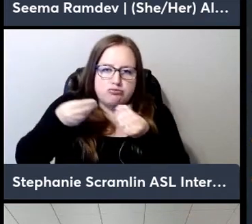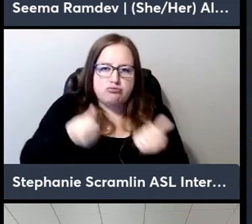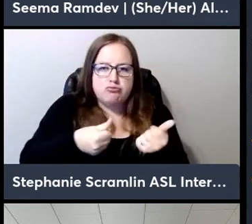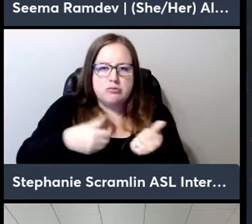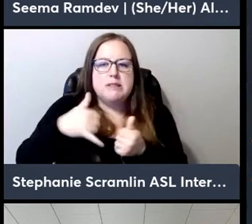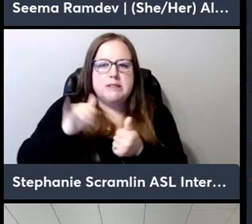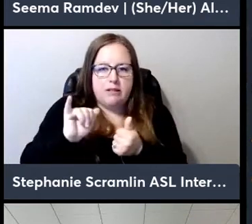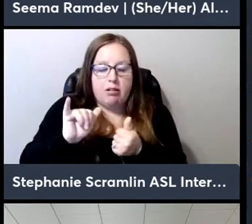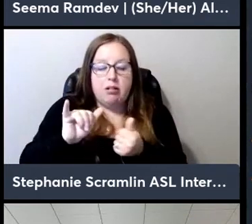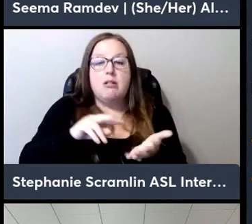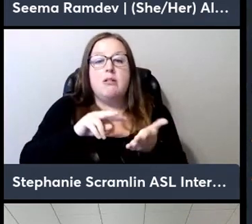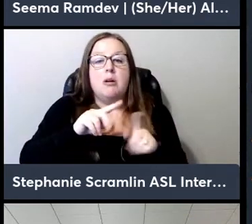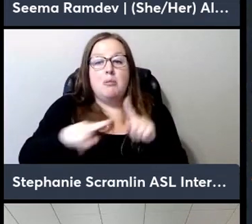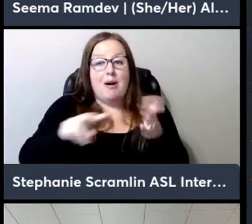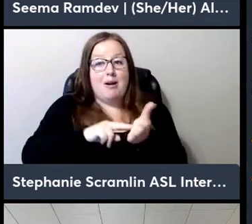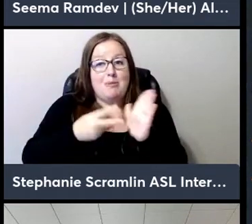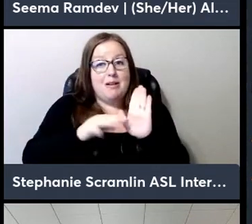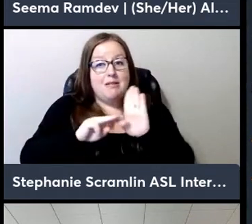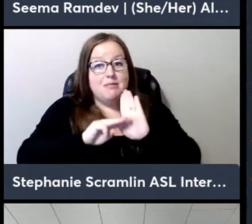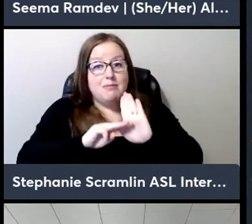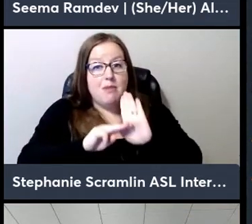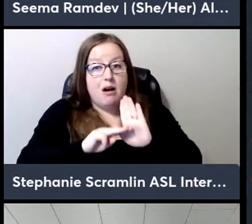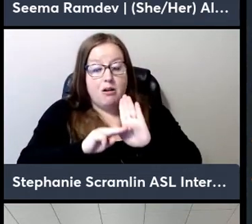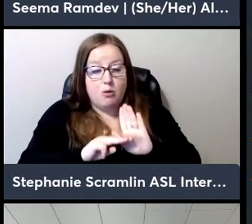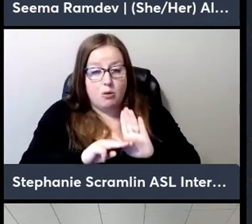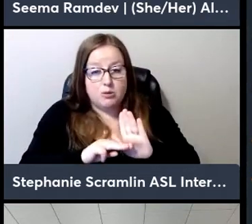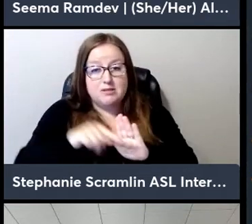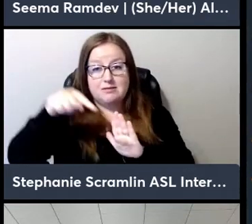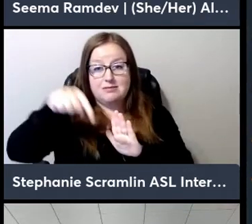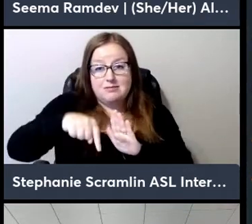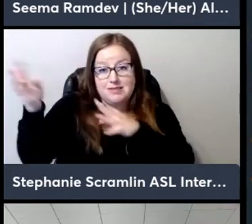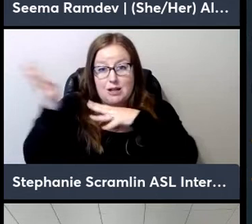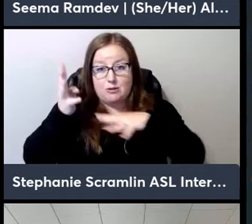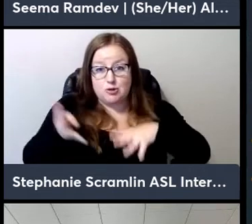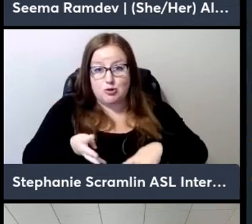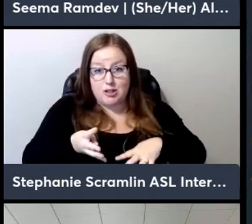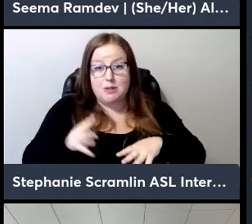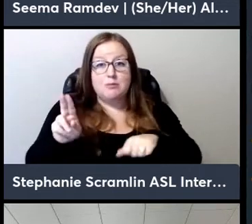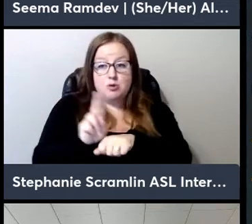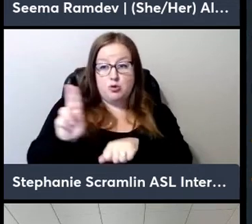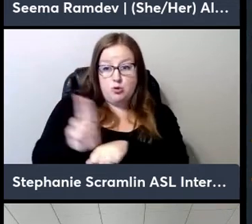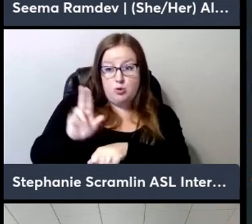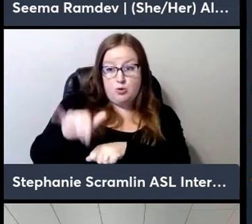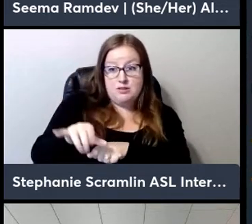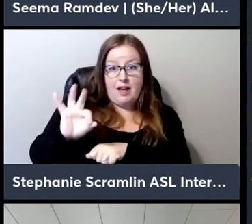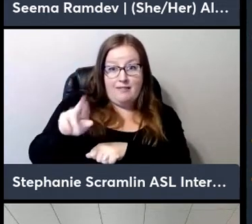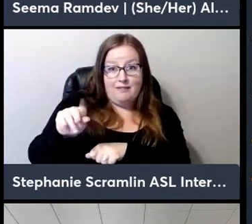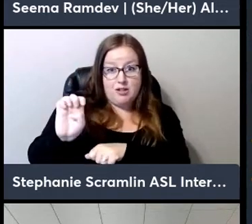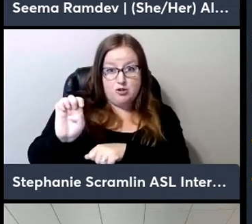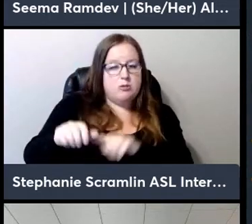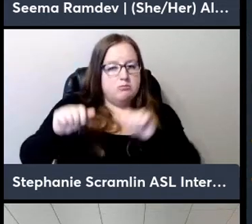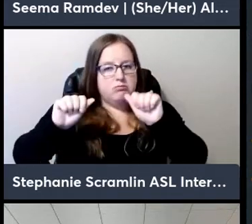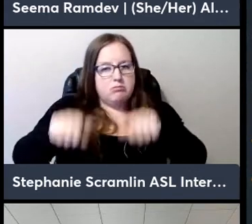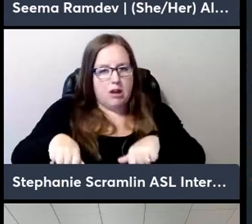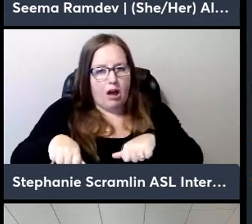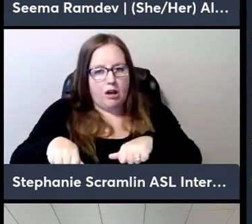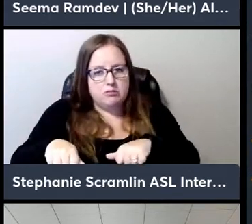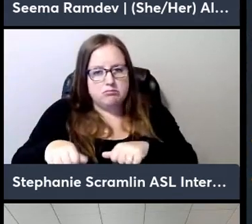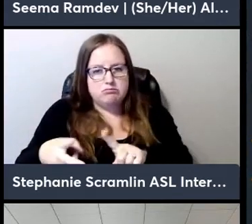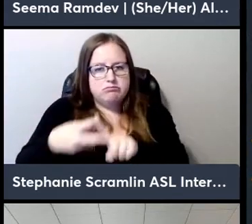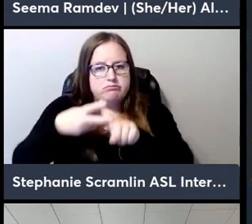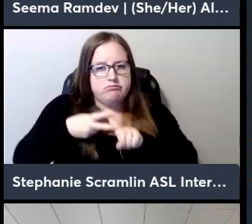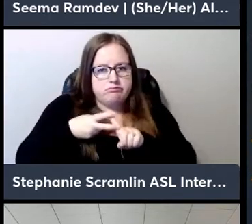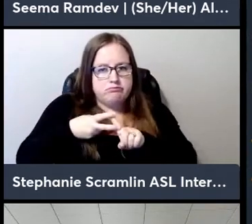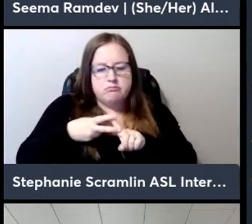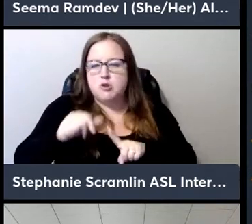is models to downstream that want to consume this feature to be able to do it. So it's a